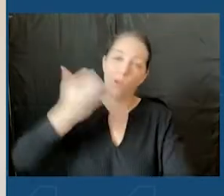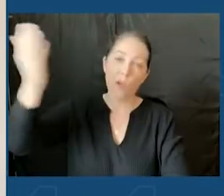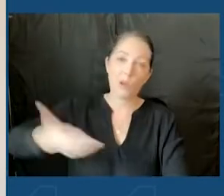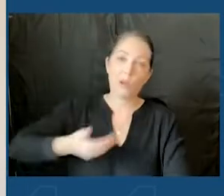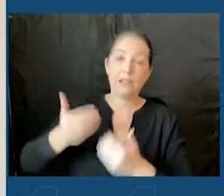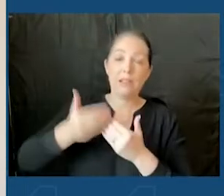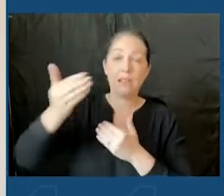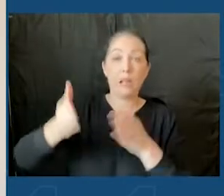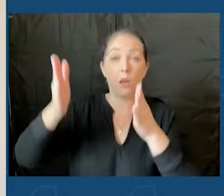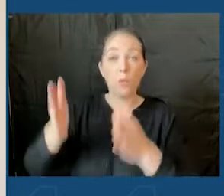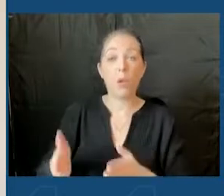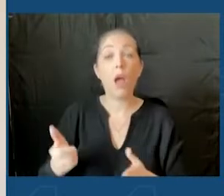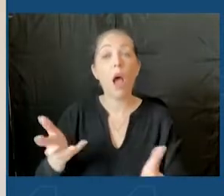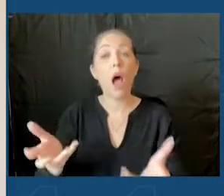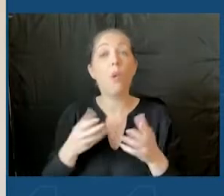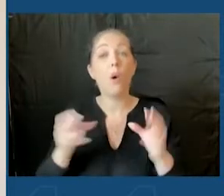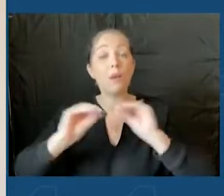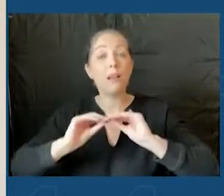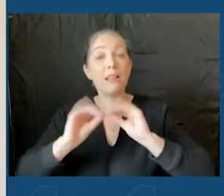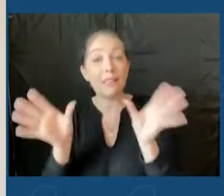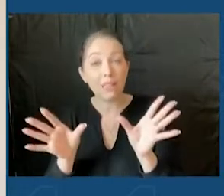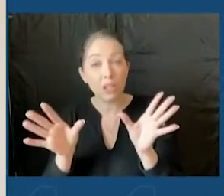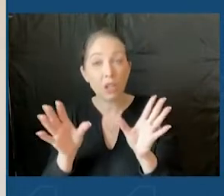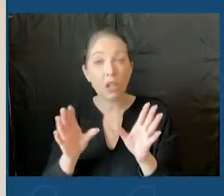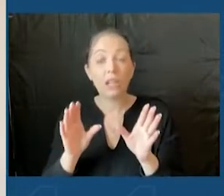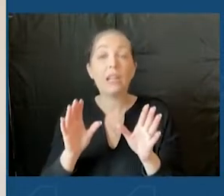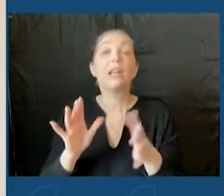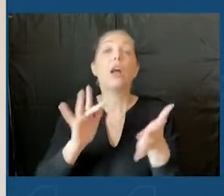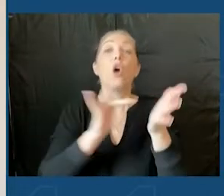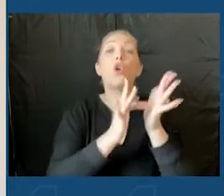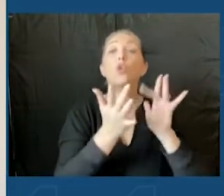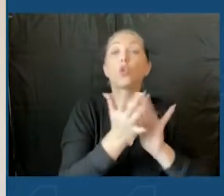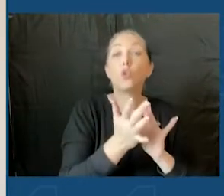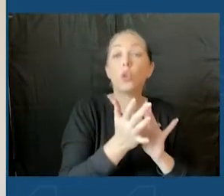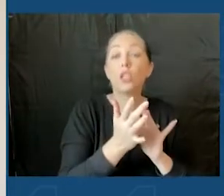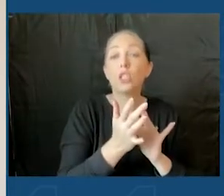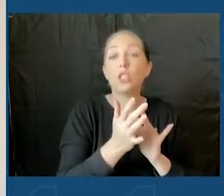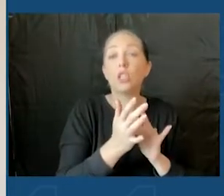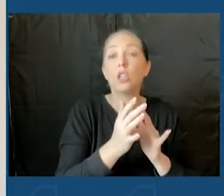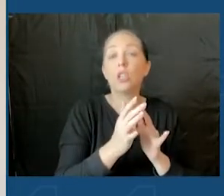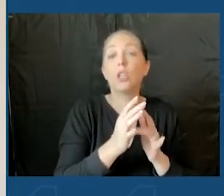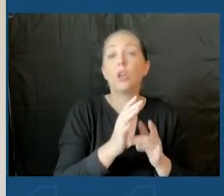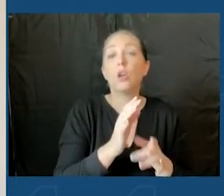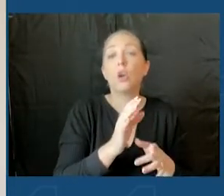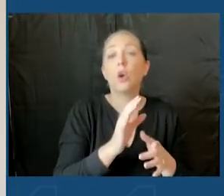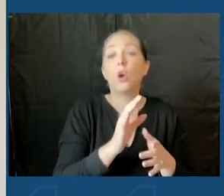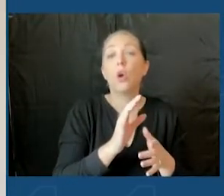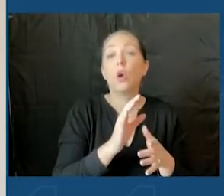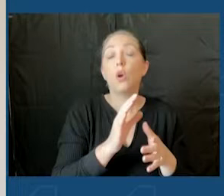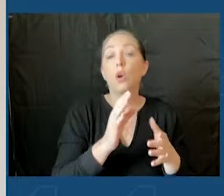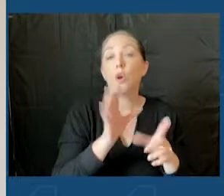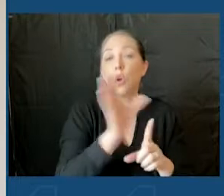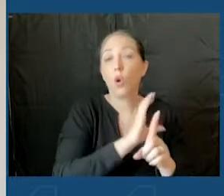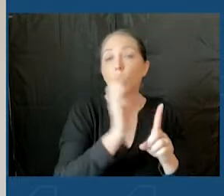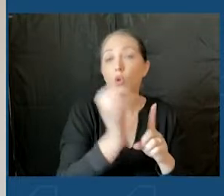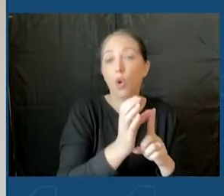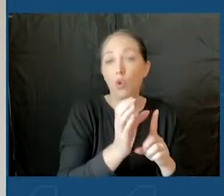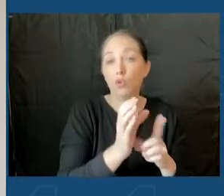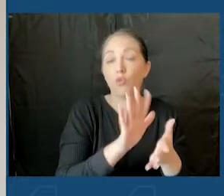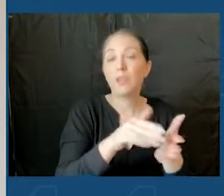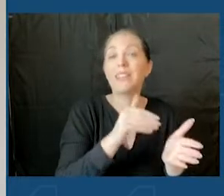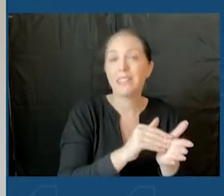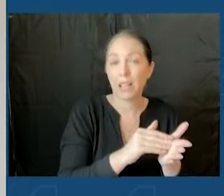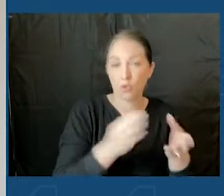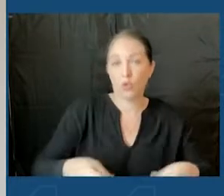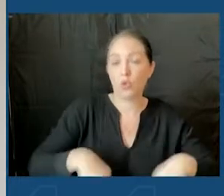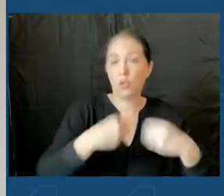clarifying point. It was Christian Cultural Center and TD Jakes Ministries that have supplied the book bags here today, as